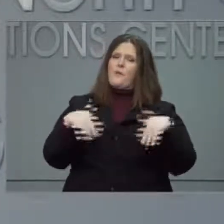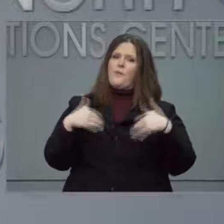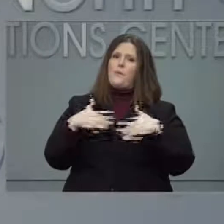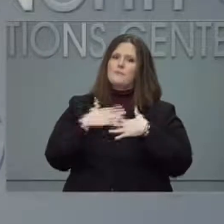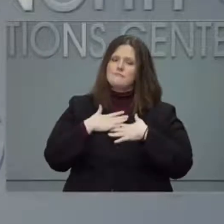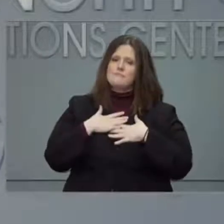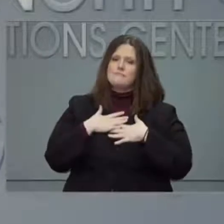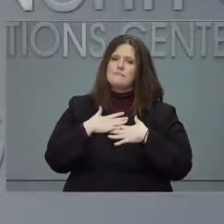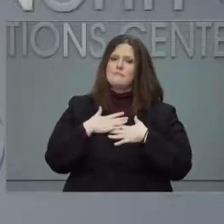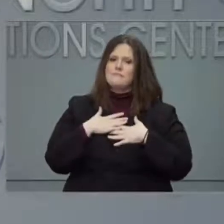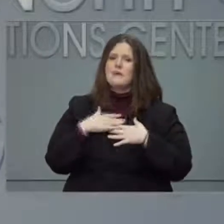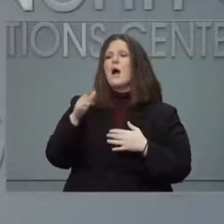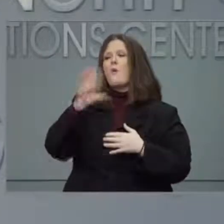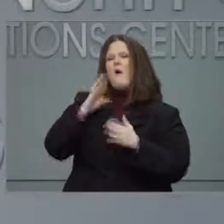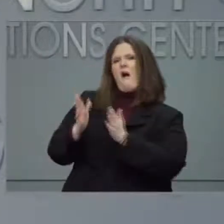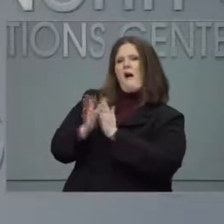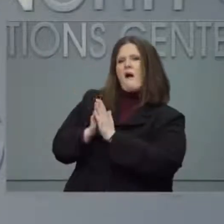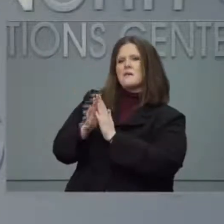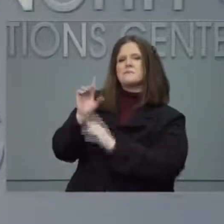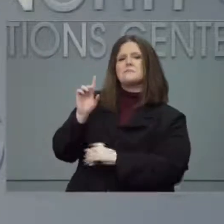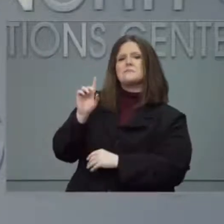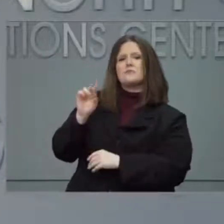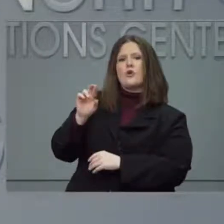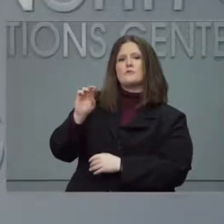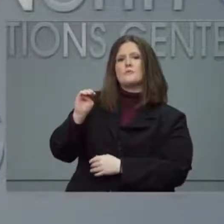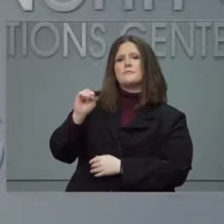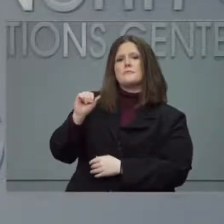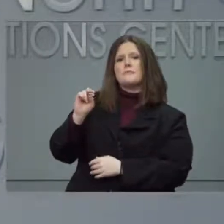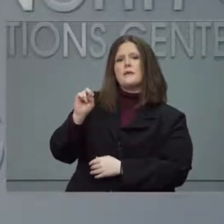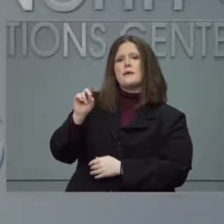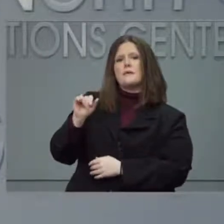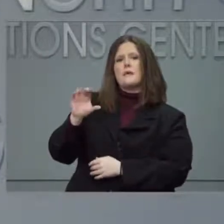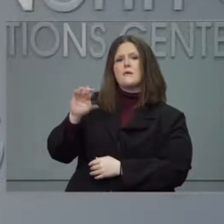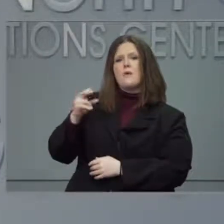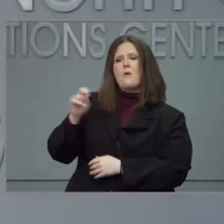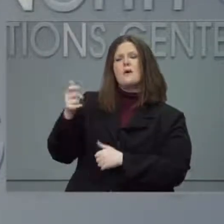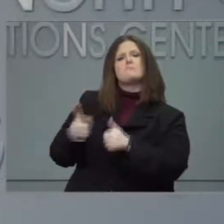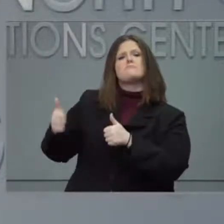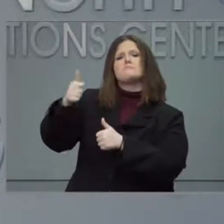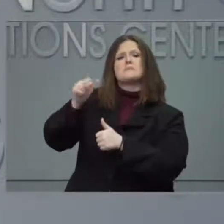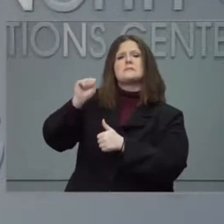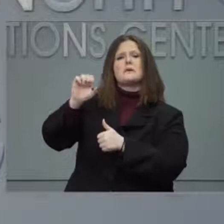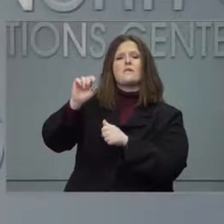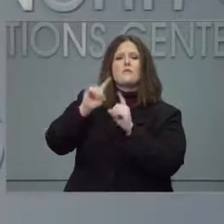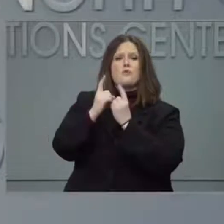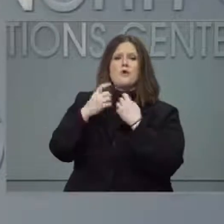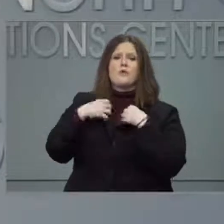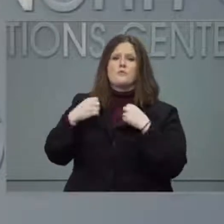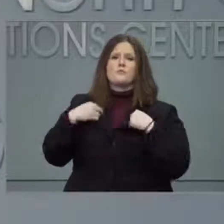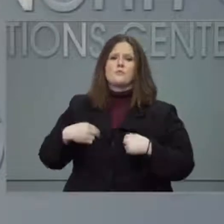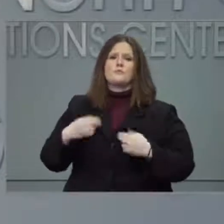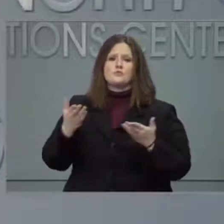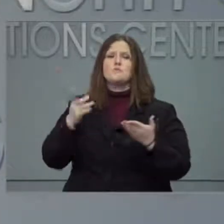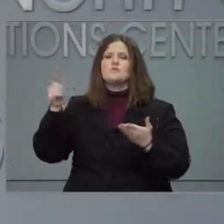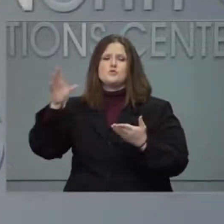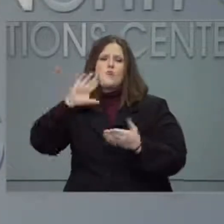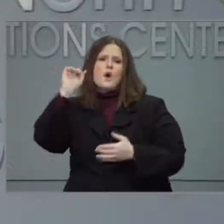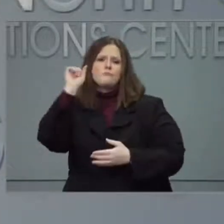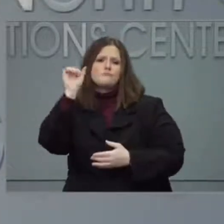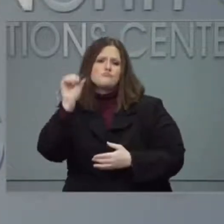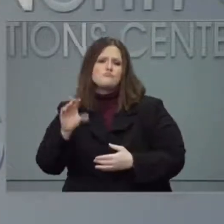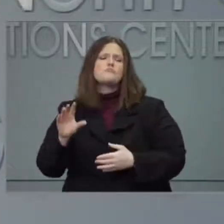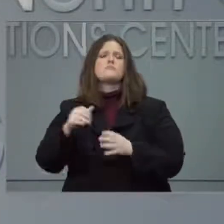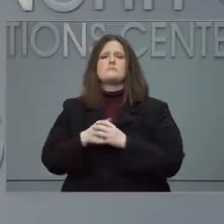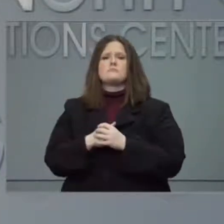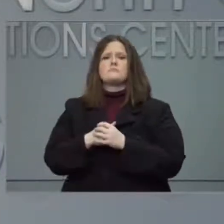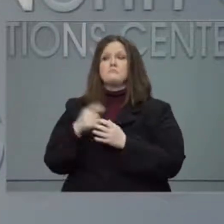Secretary of Health and Human Services, to talk more about our COVID-19 metrics. I'll then walk through what